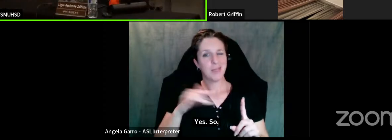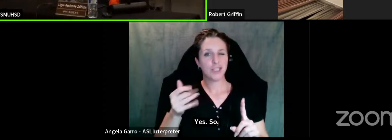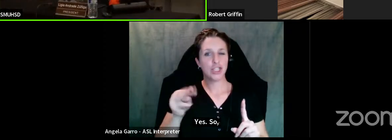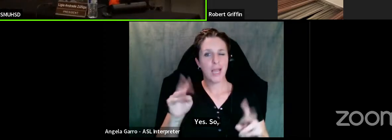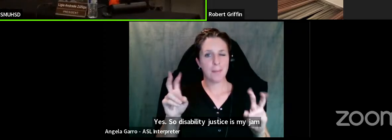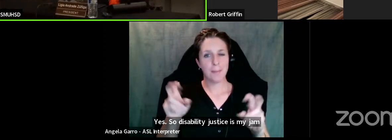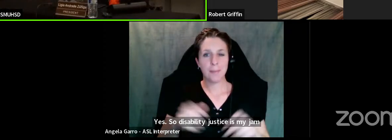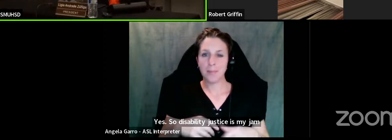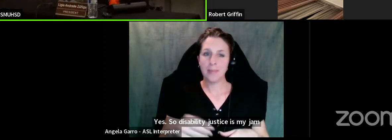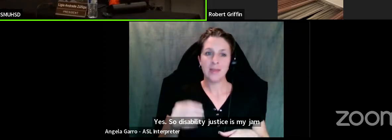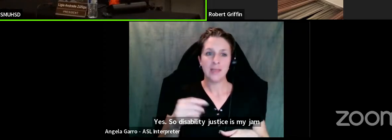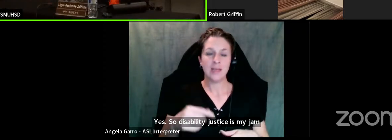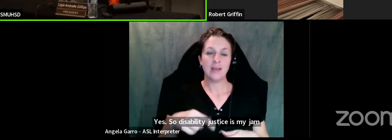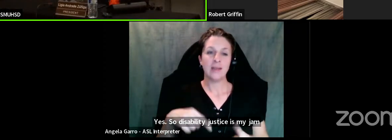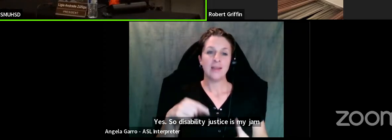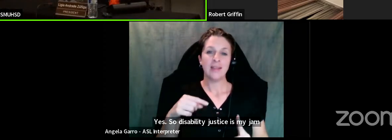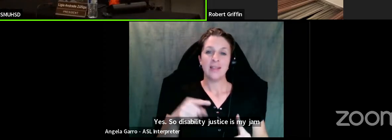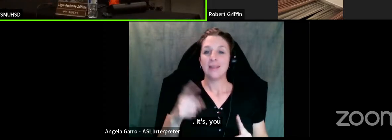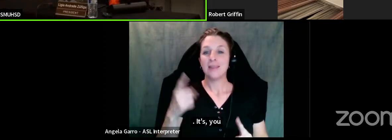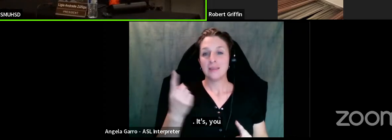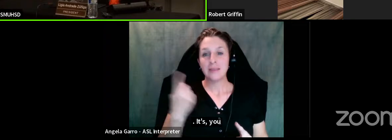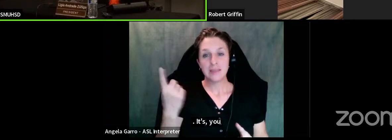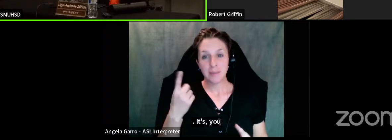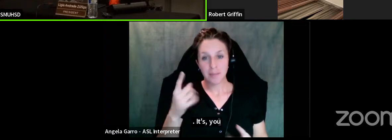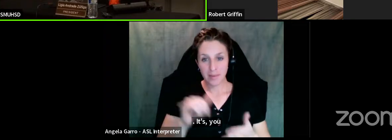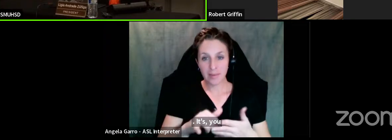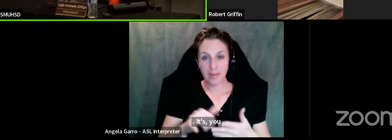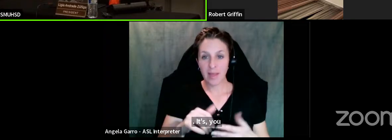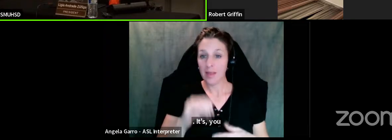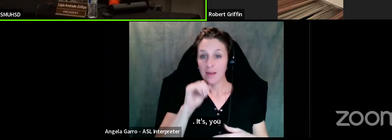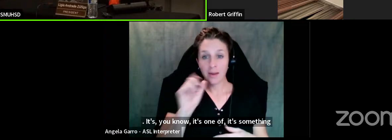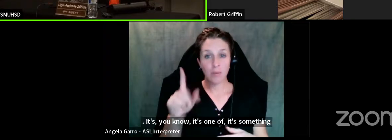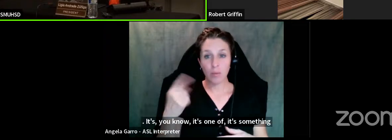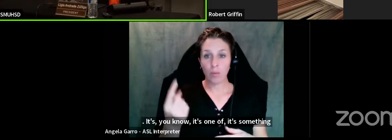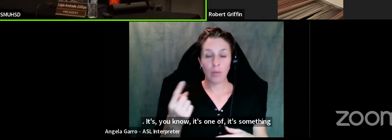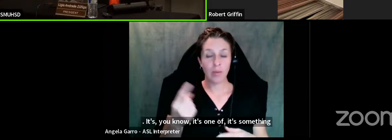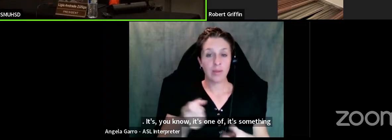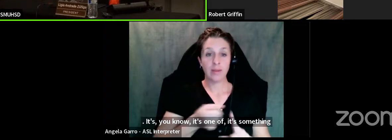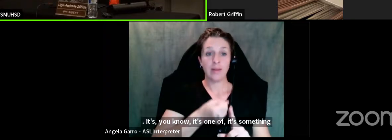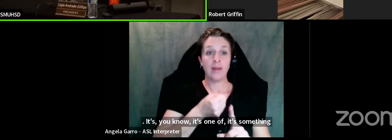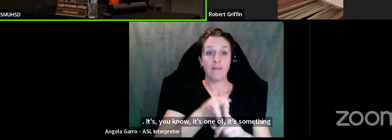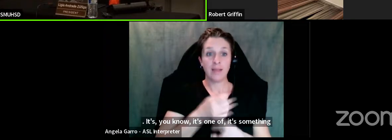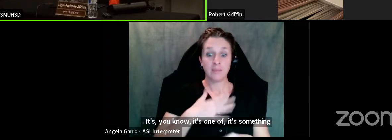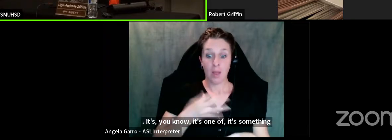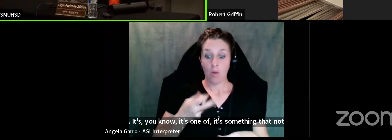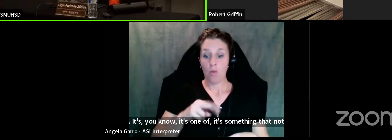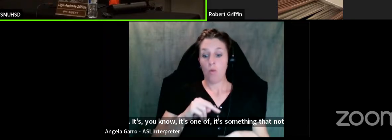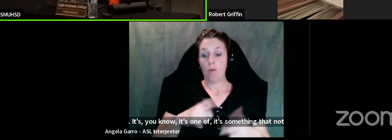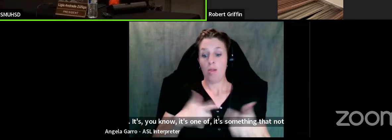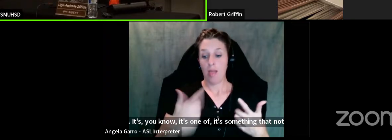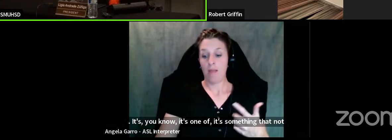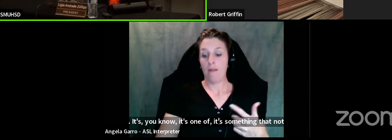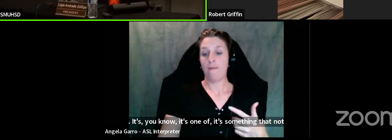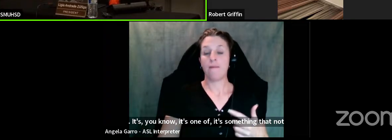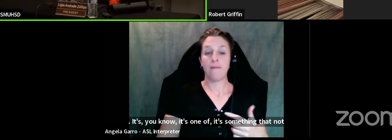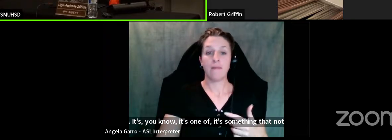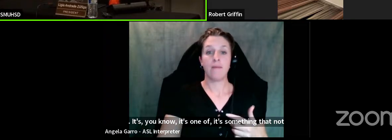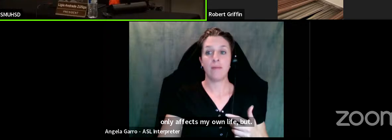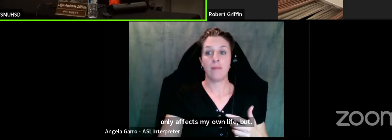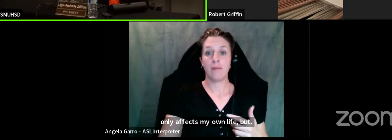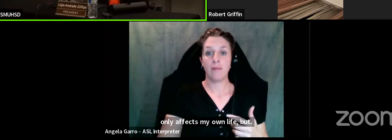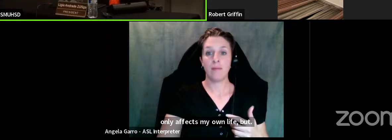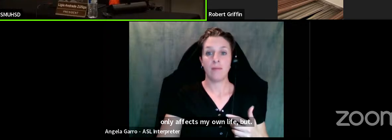It's, you know, it's something that not only affects my own life, but for so